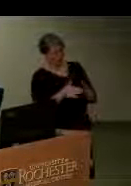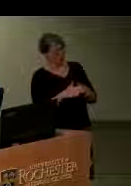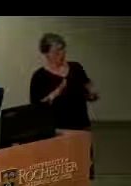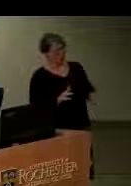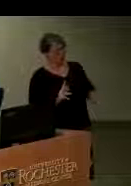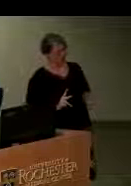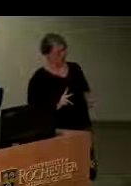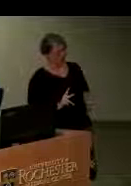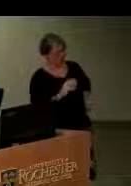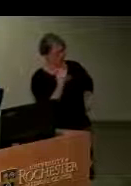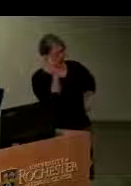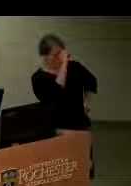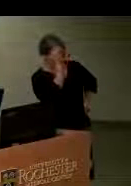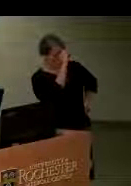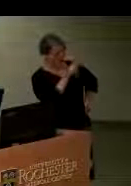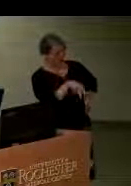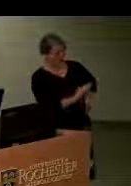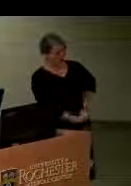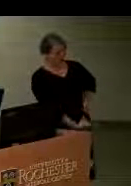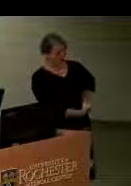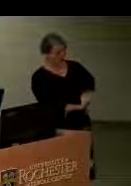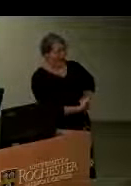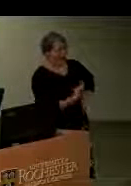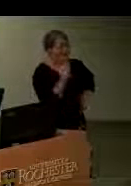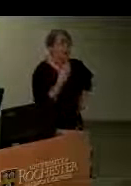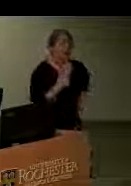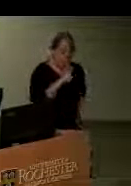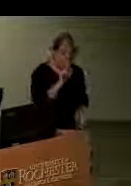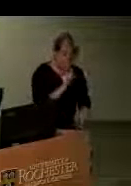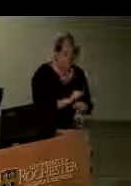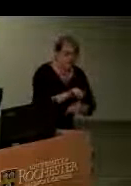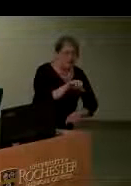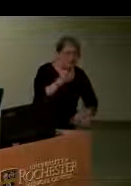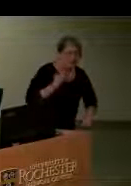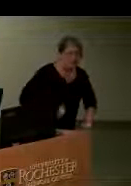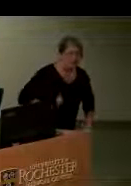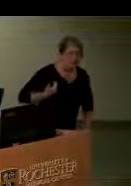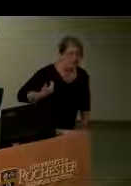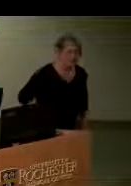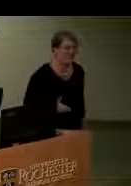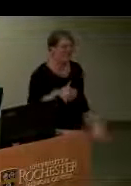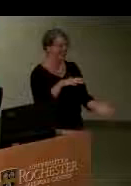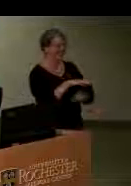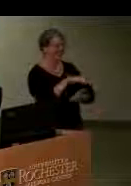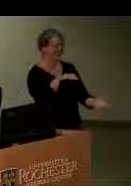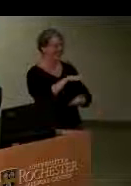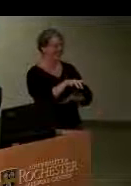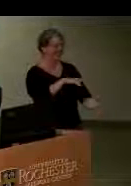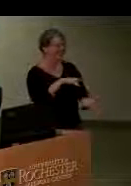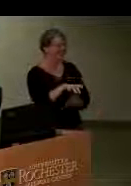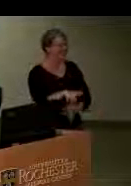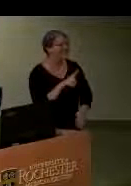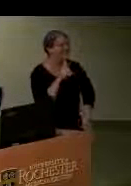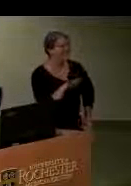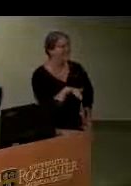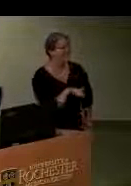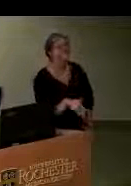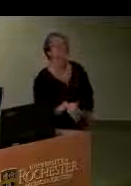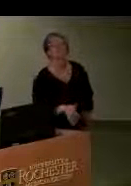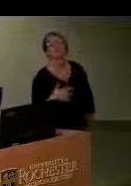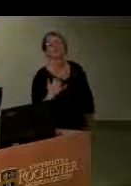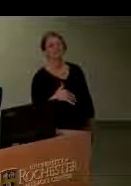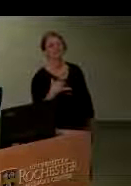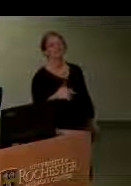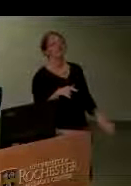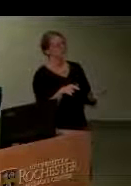who doesn't know anything about a kidney? I said, as a matter of fact, I am. He says,